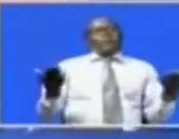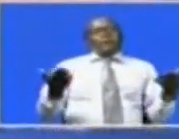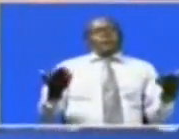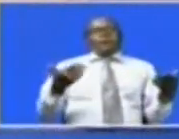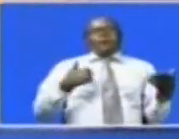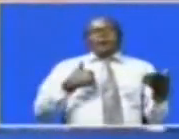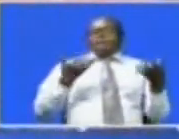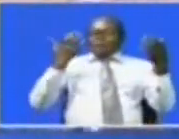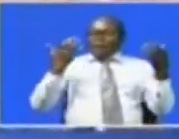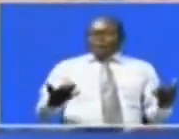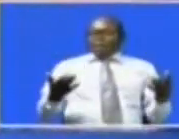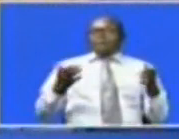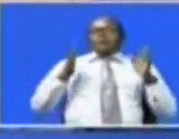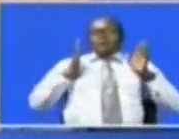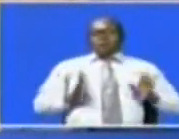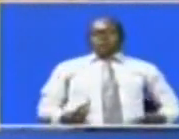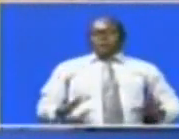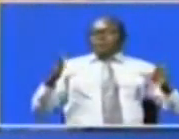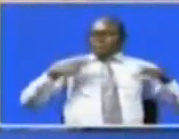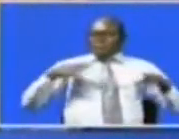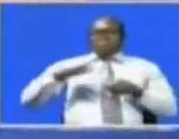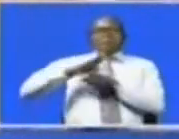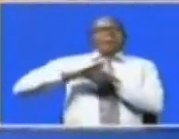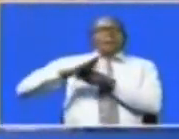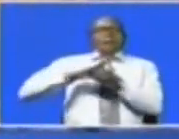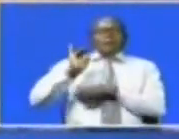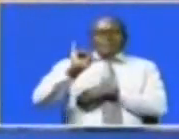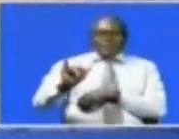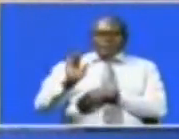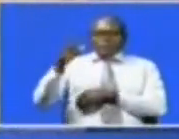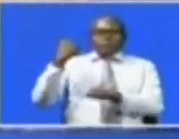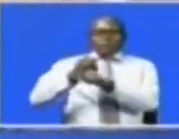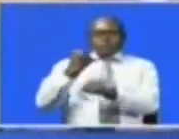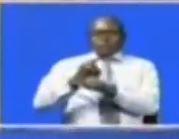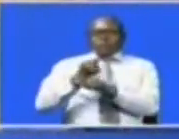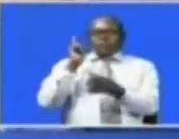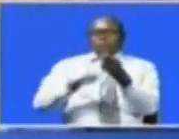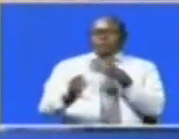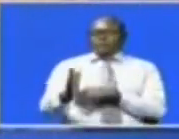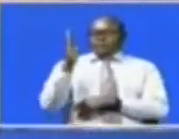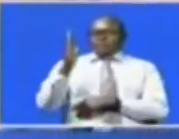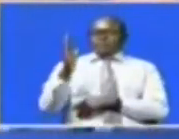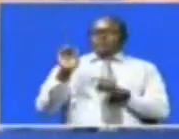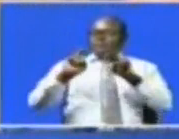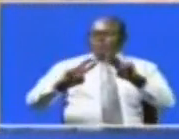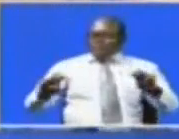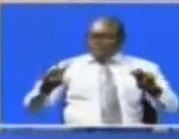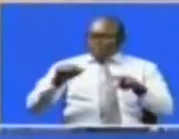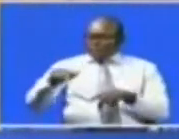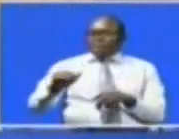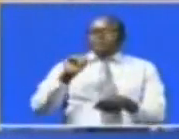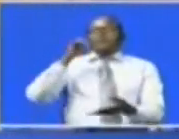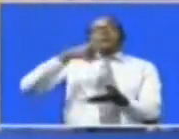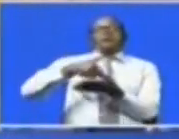is heavy human traffic, and that will also do what? Security assessment. This includes